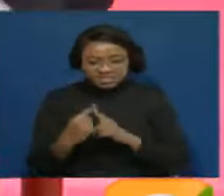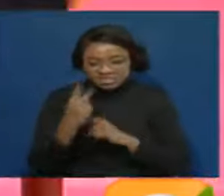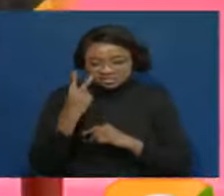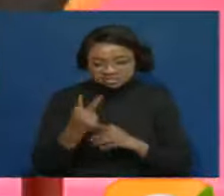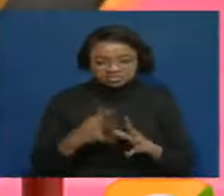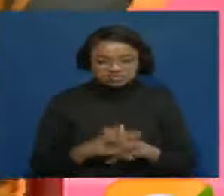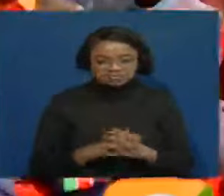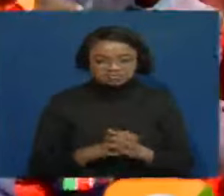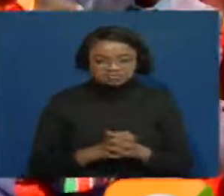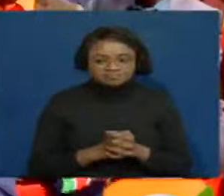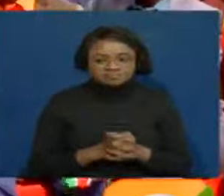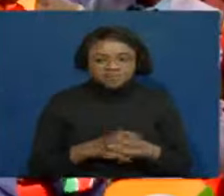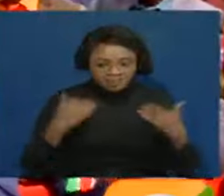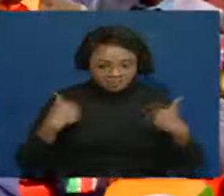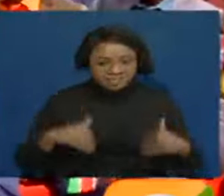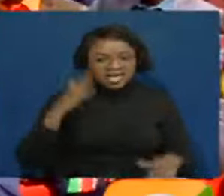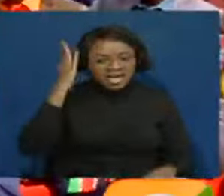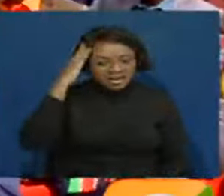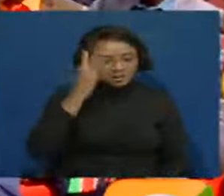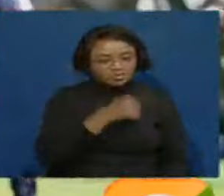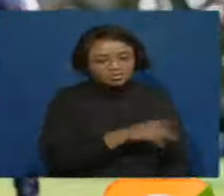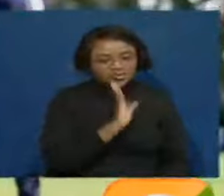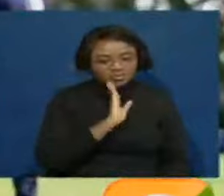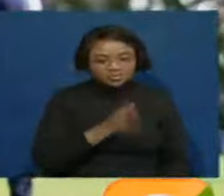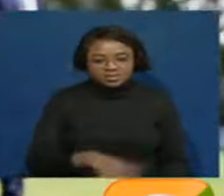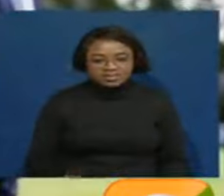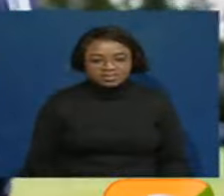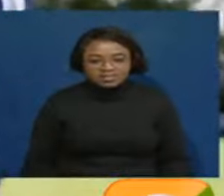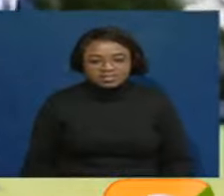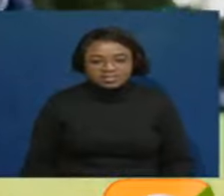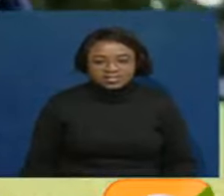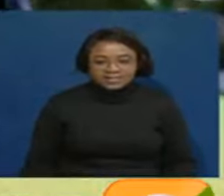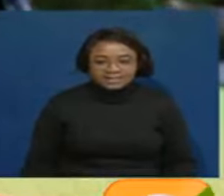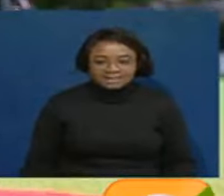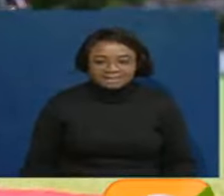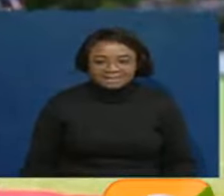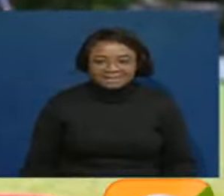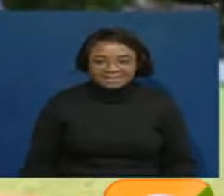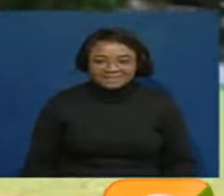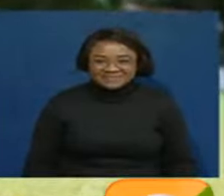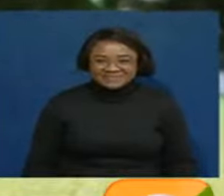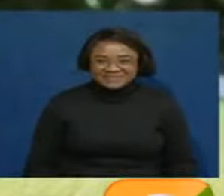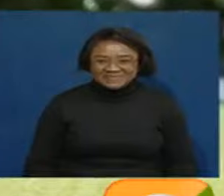I know you will. Ayub Abdikadir, Citizen TV.